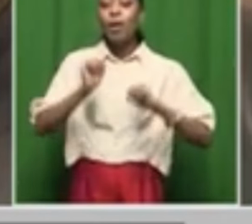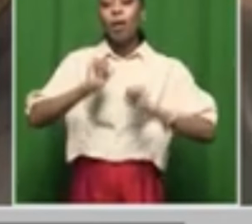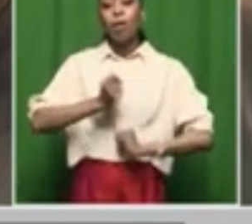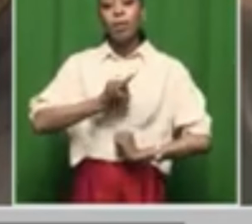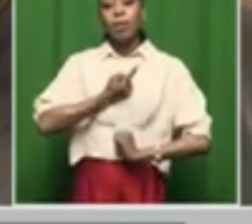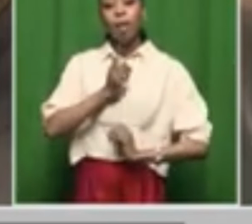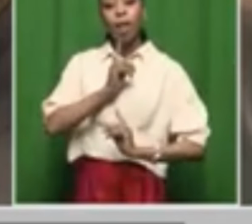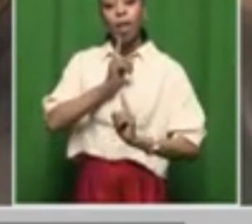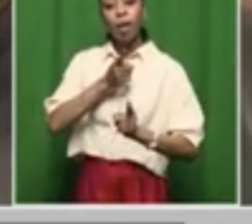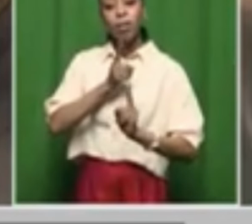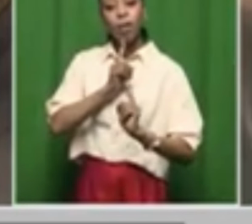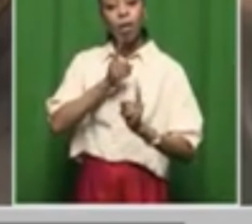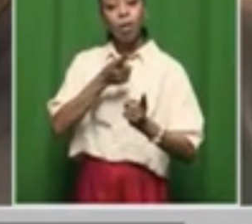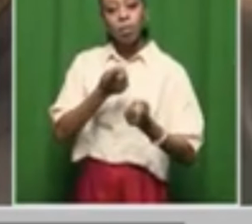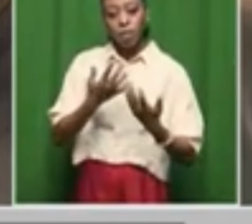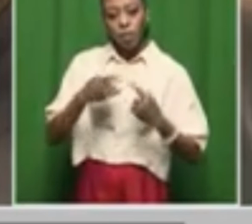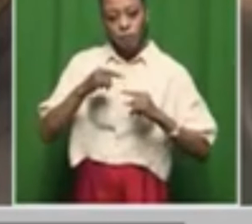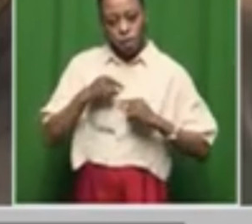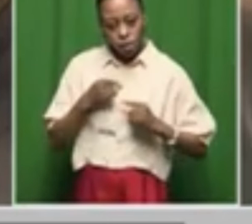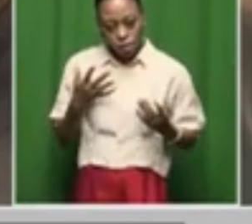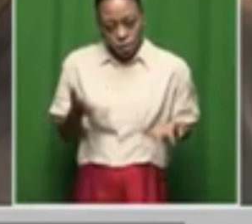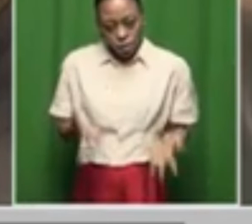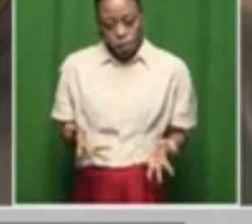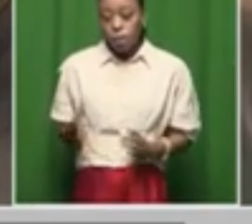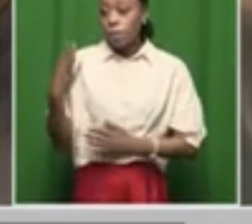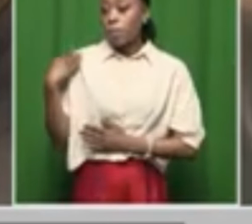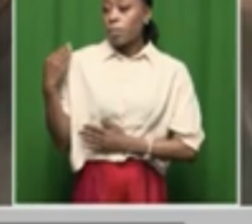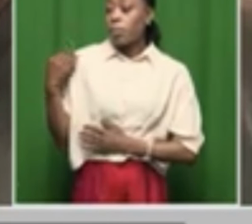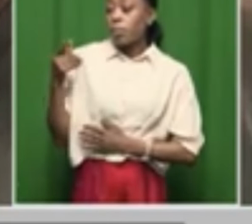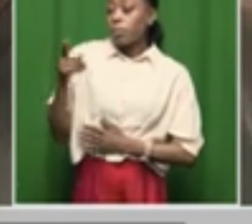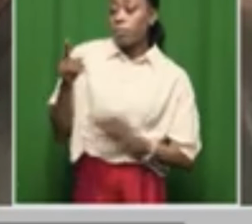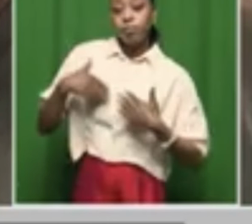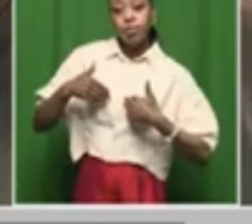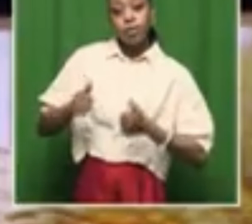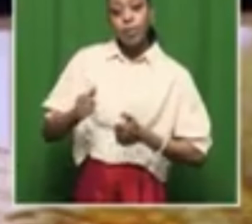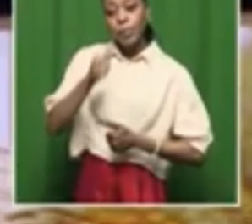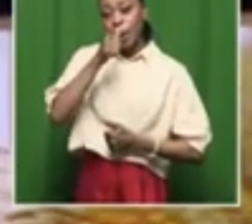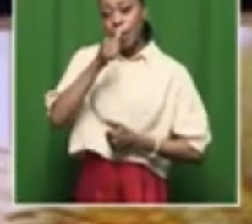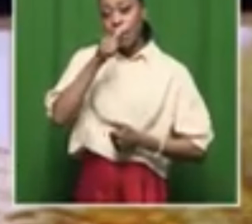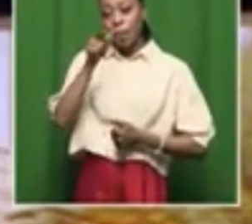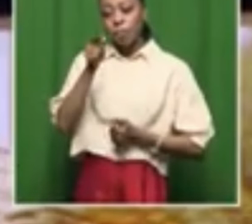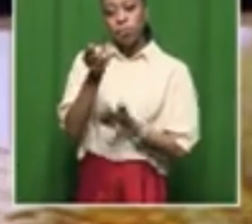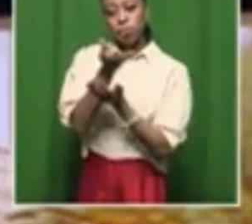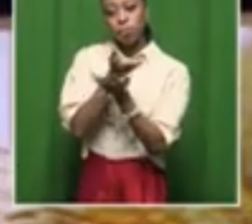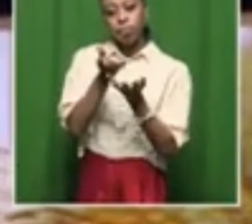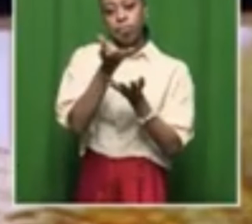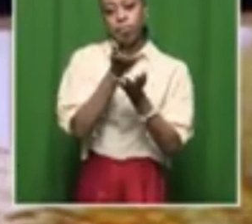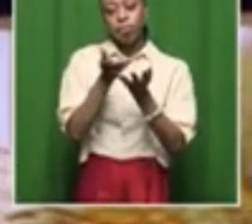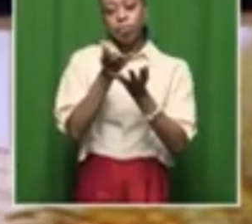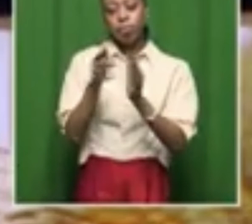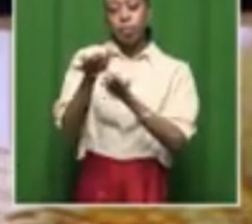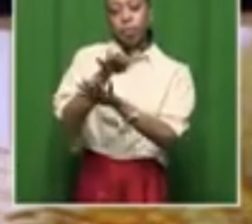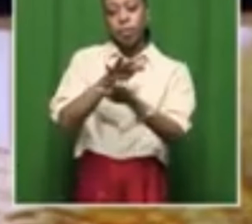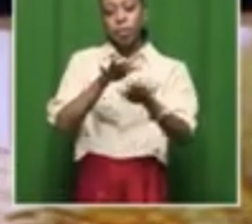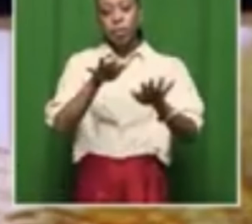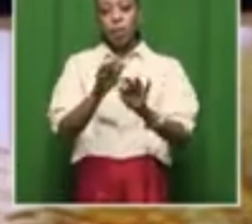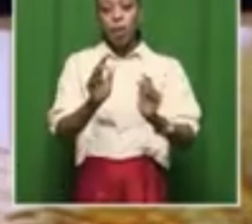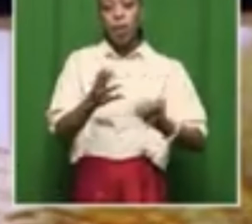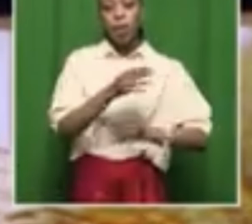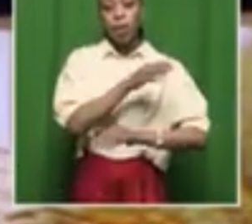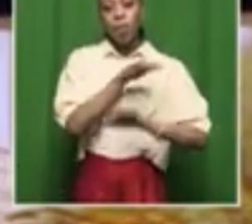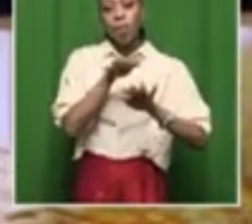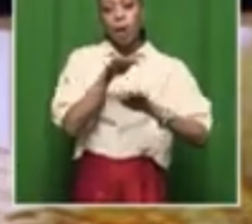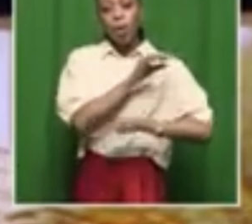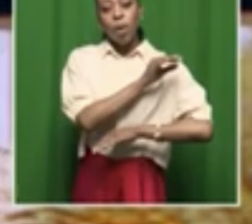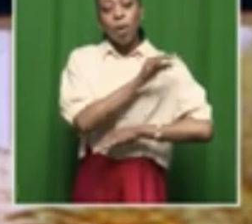these questions and answering them for us. That is the Minister of Health, Dr. Aaron Motsoaledi, talking to us about the state of our public hospitals and allegations